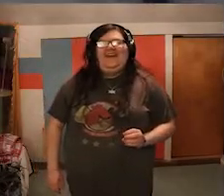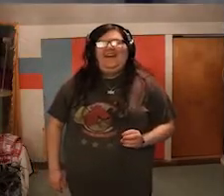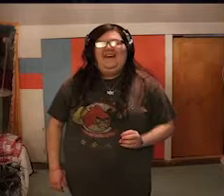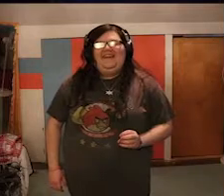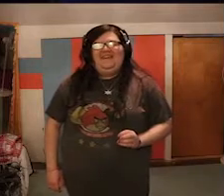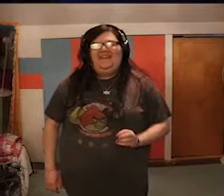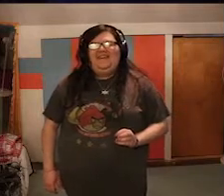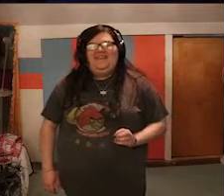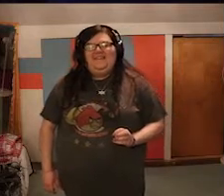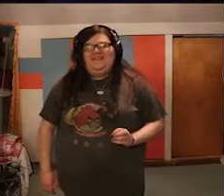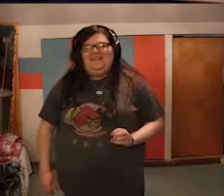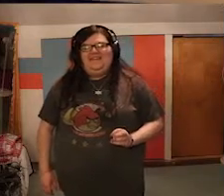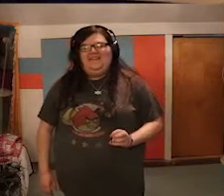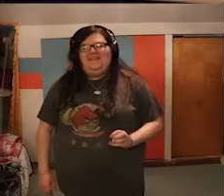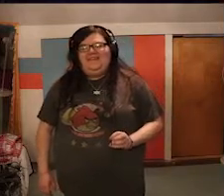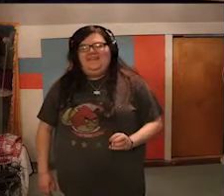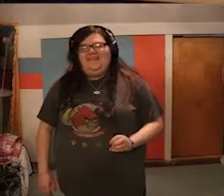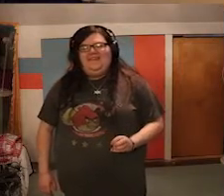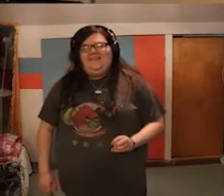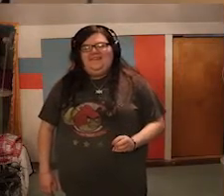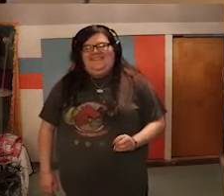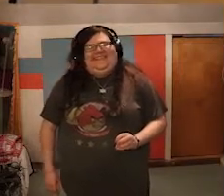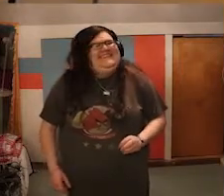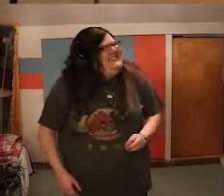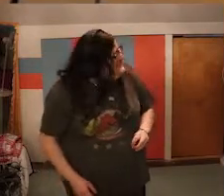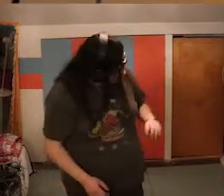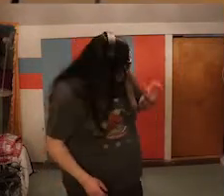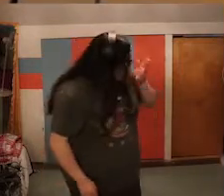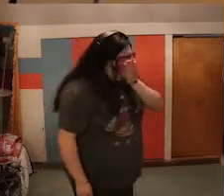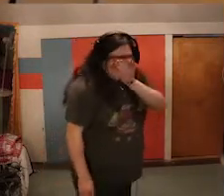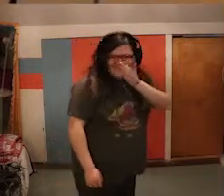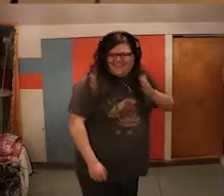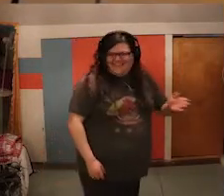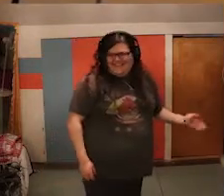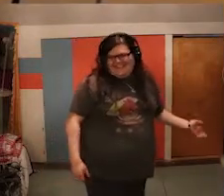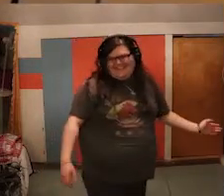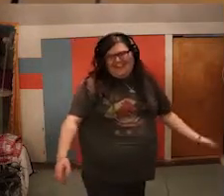10 more star jumps. 10? 10. And also, I want you to smile throughout, because, you know, bigger smile.